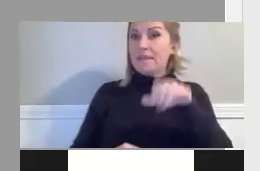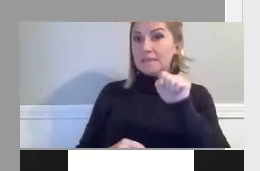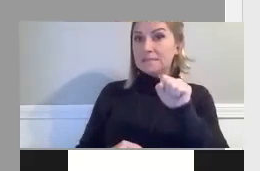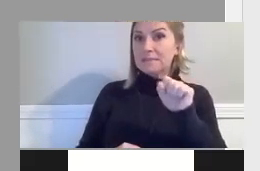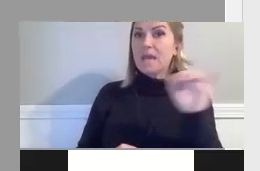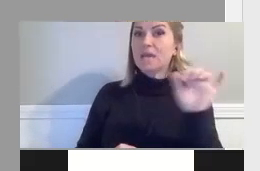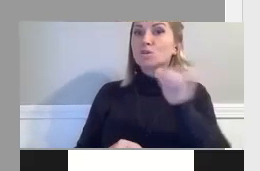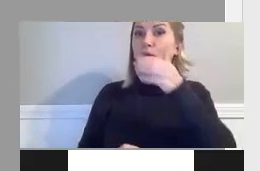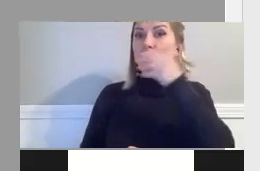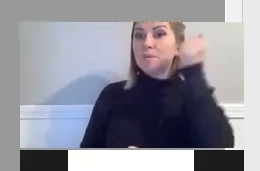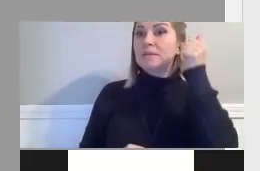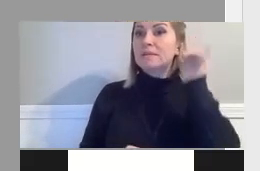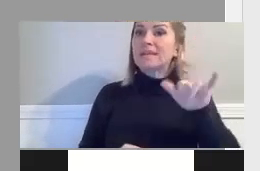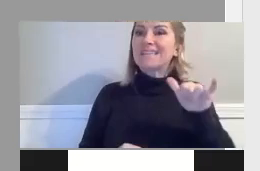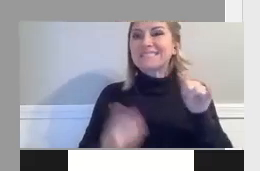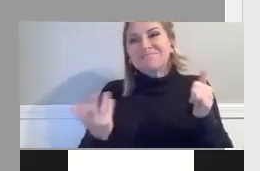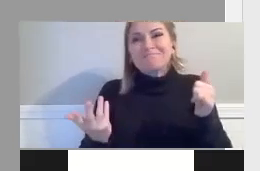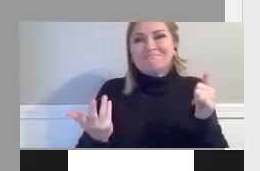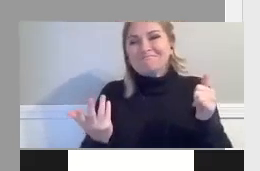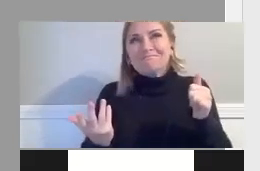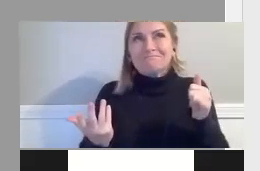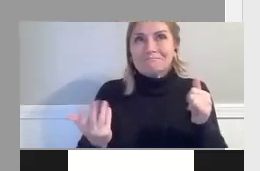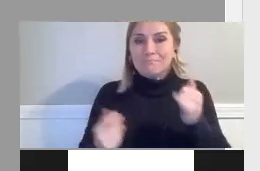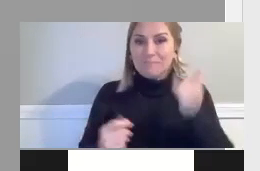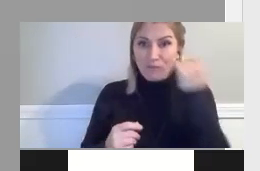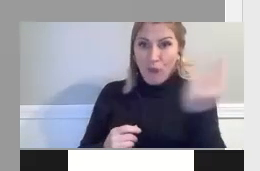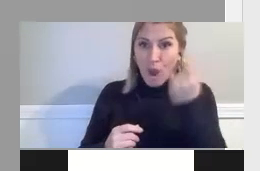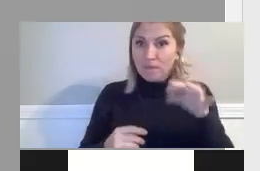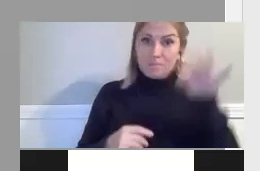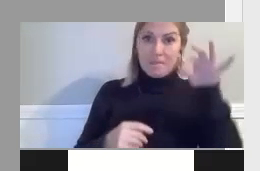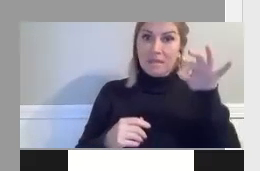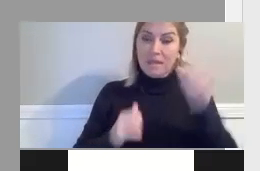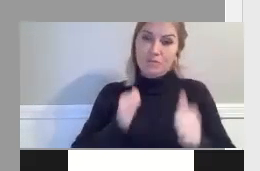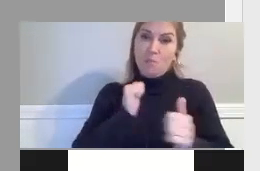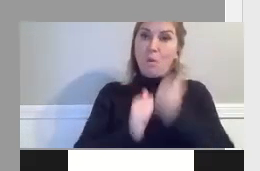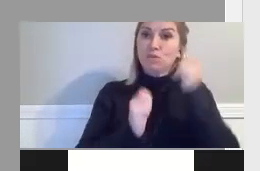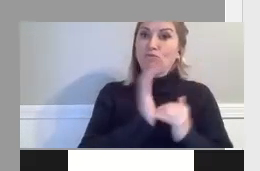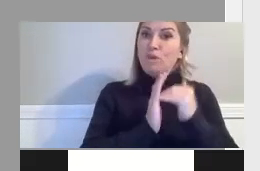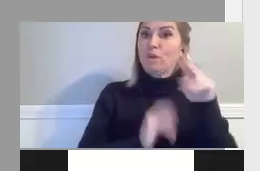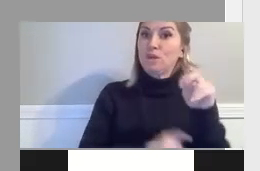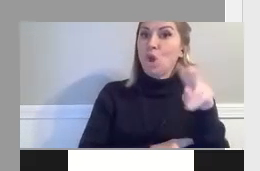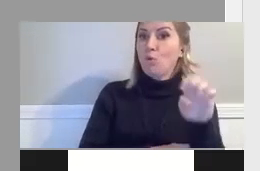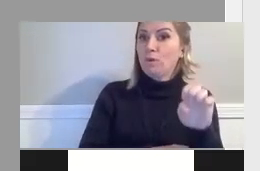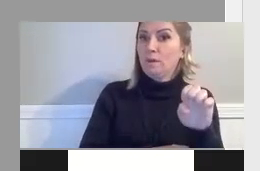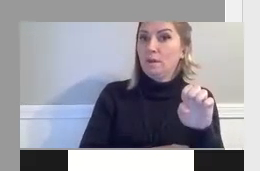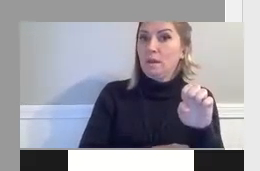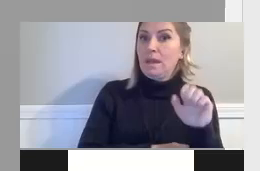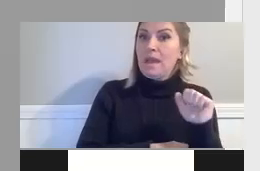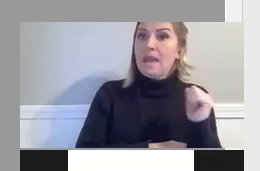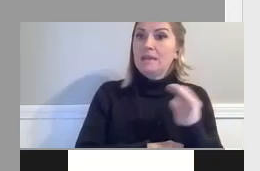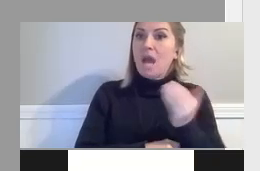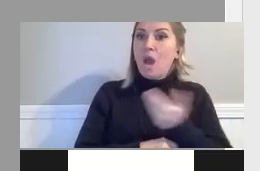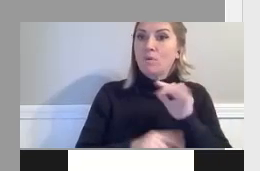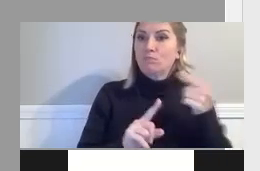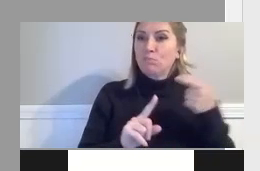optimality is subjective, because if we always pick the most frequent node and our criteria is we want